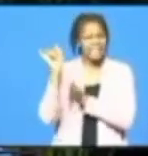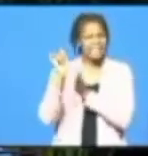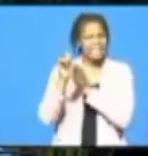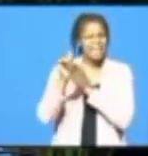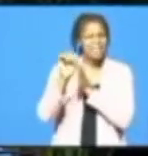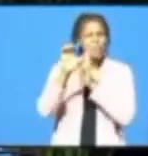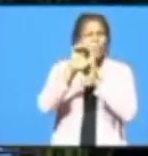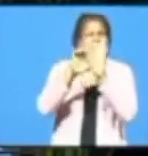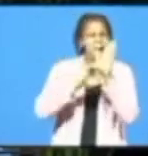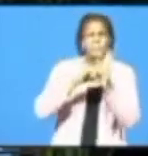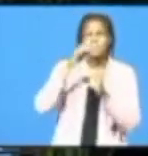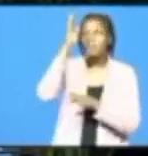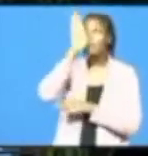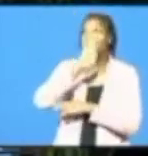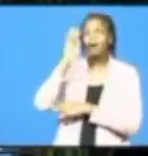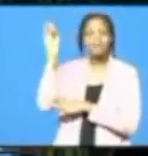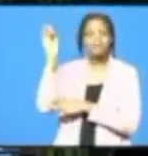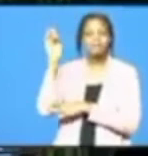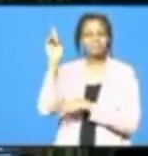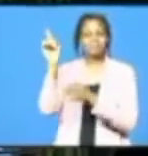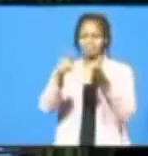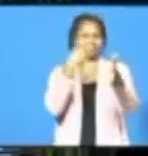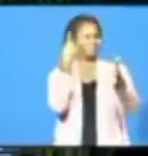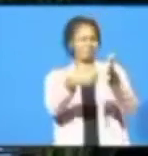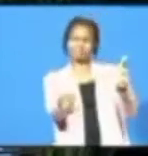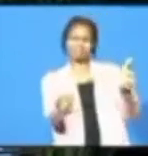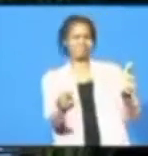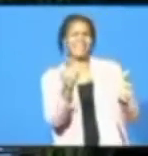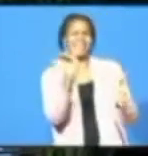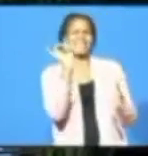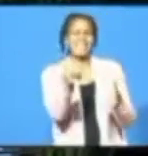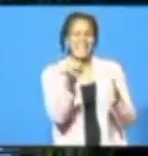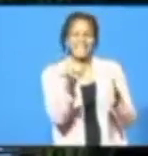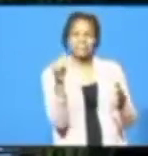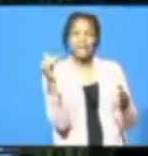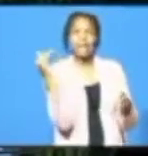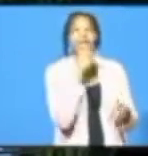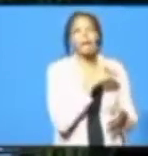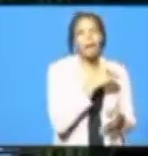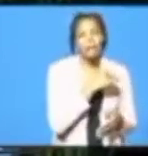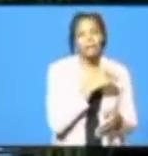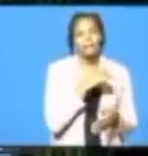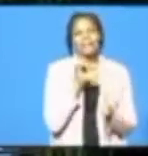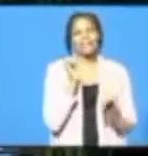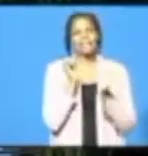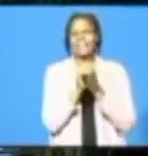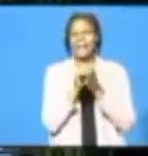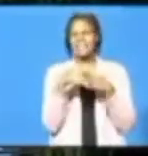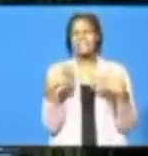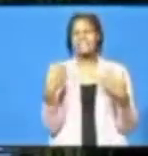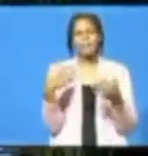commandments of God is done away with. That's a lie. That's a poison.